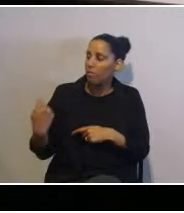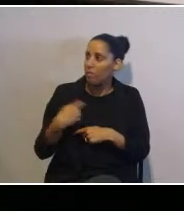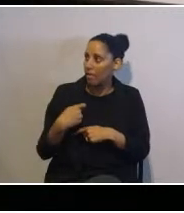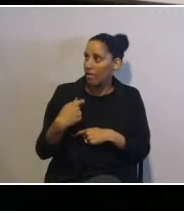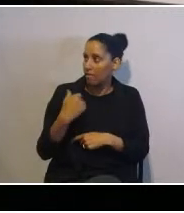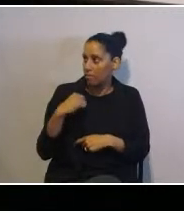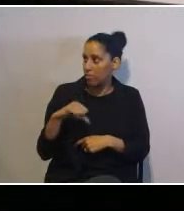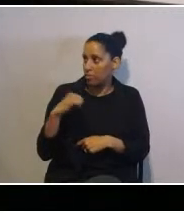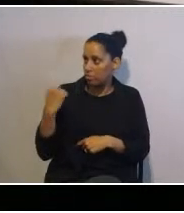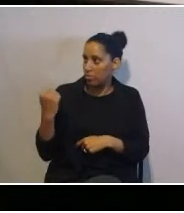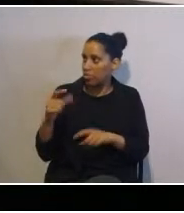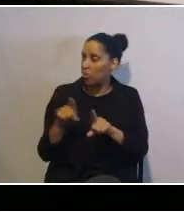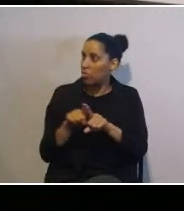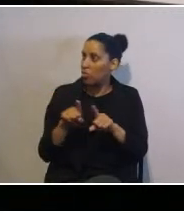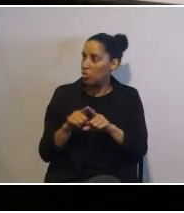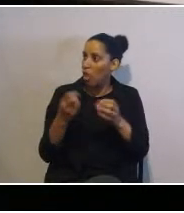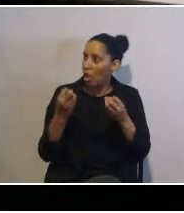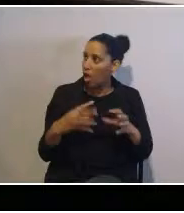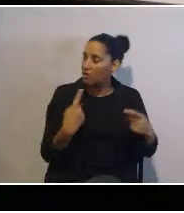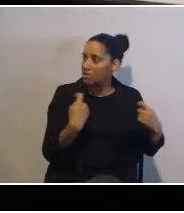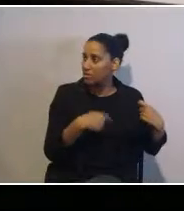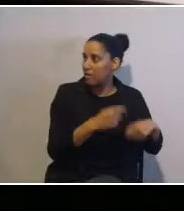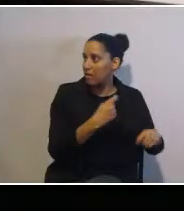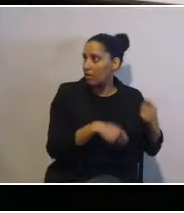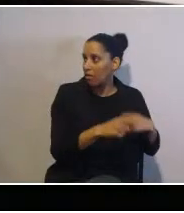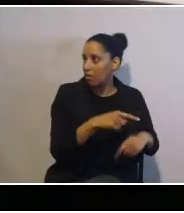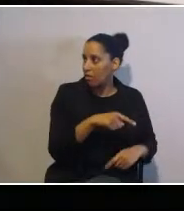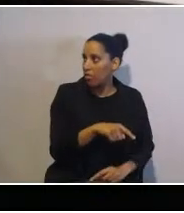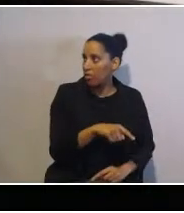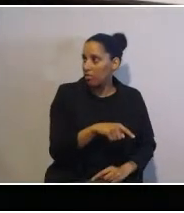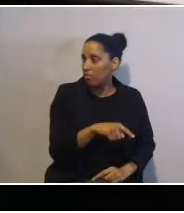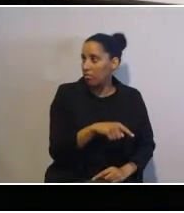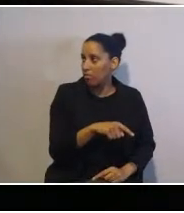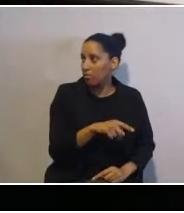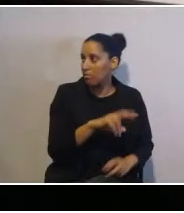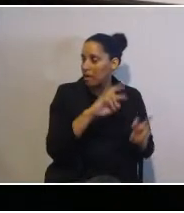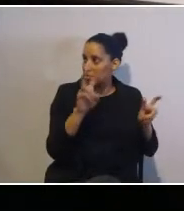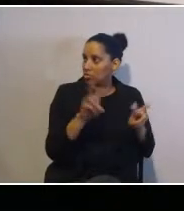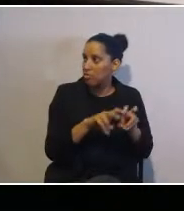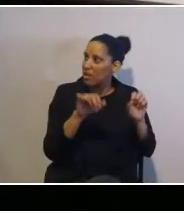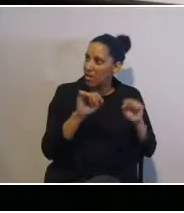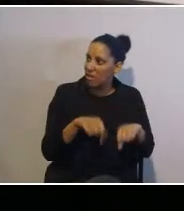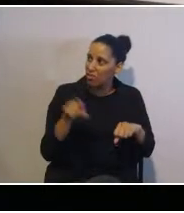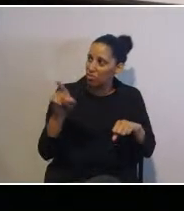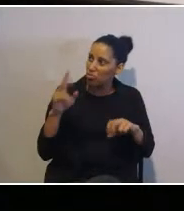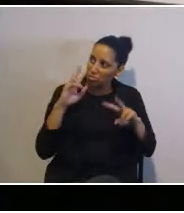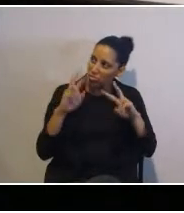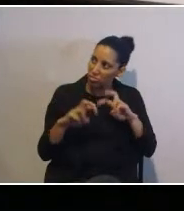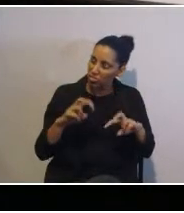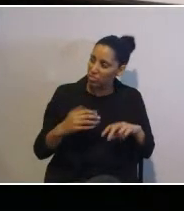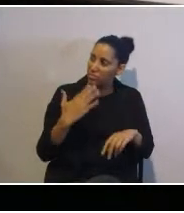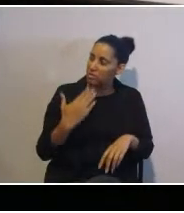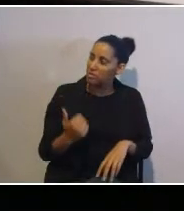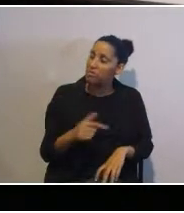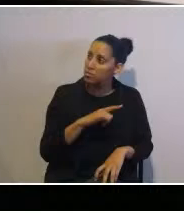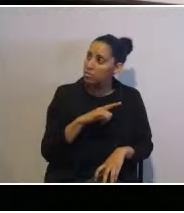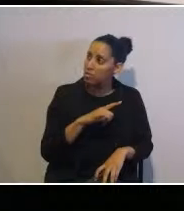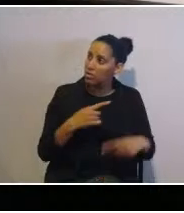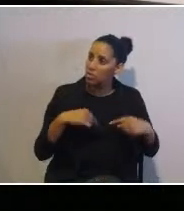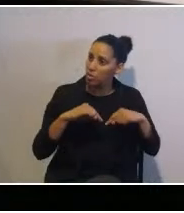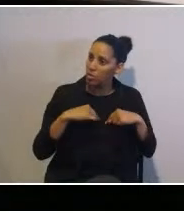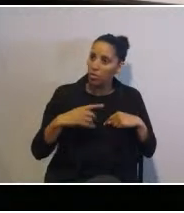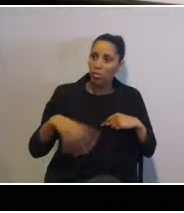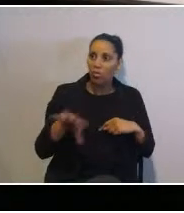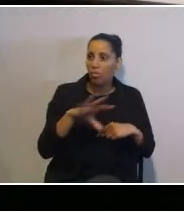translates into loss of sales by ESCOM. If you can just look at that, because we all stay